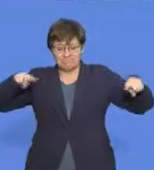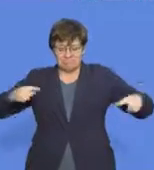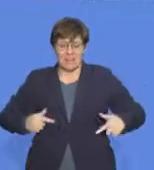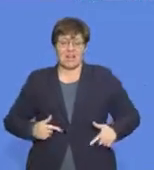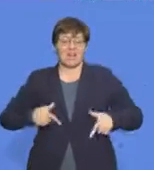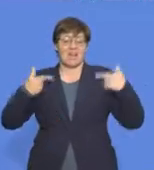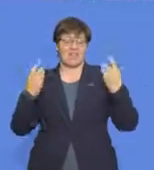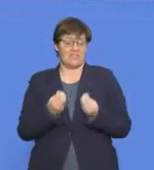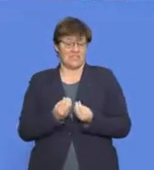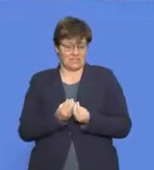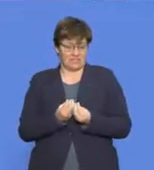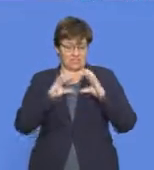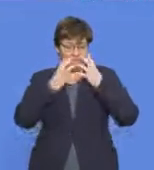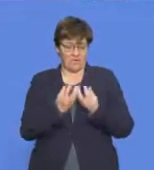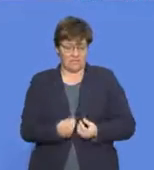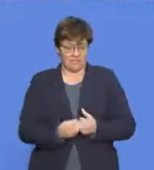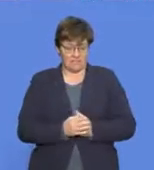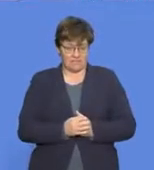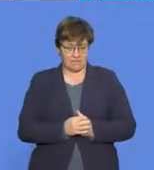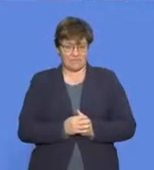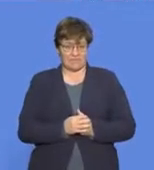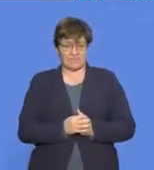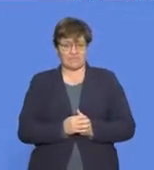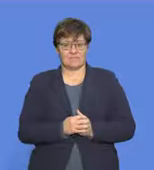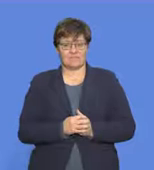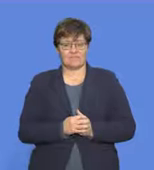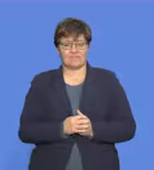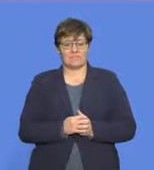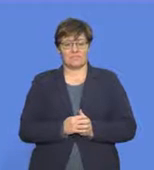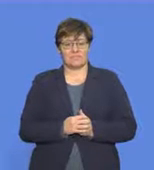living organisms that we find on Earth. Okay.